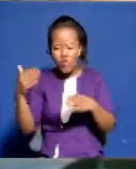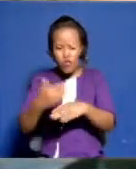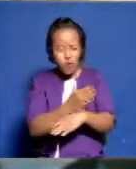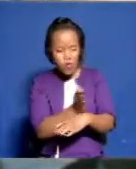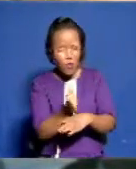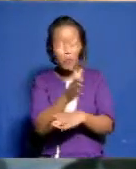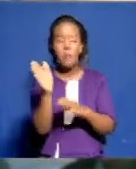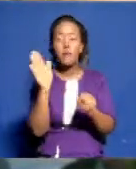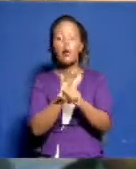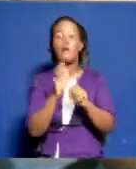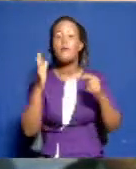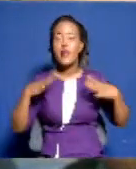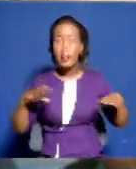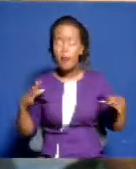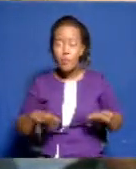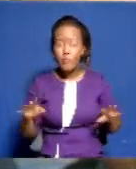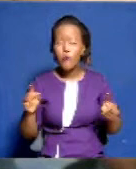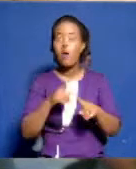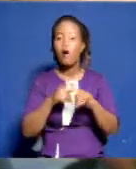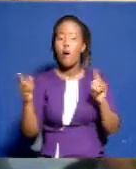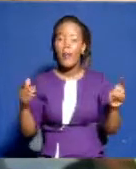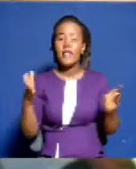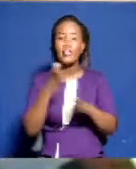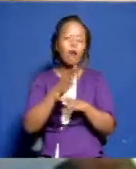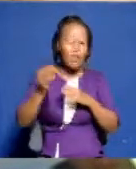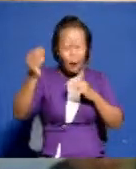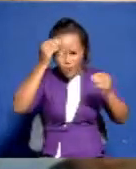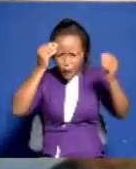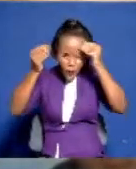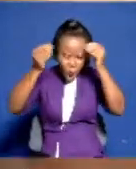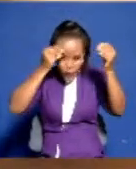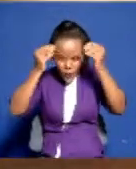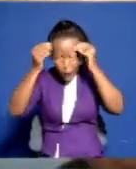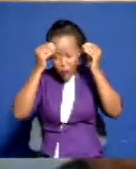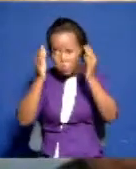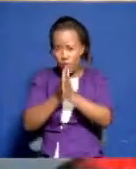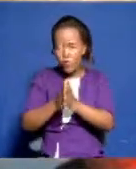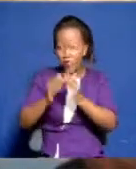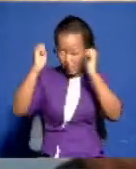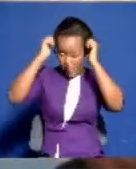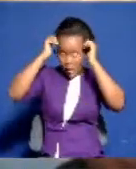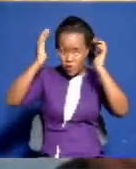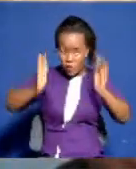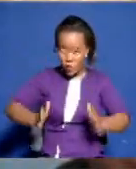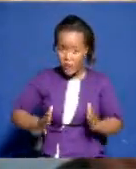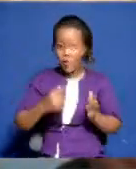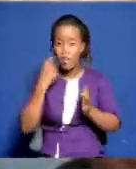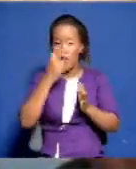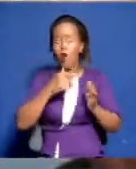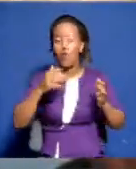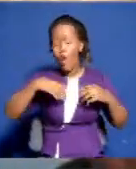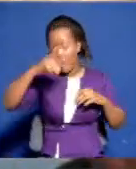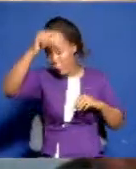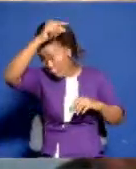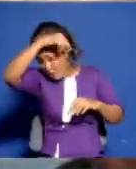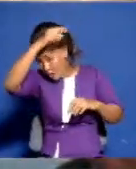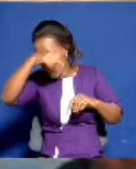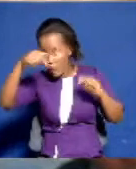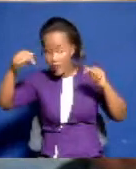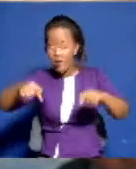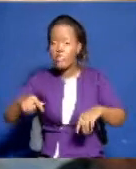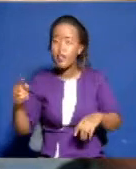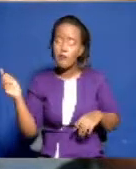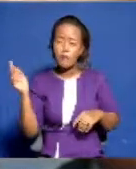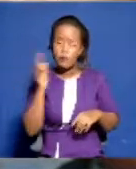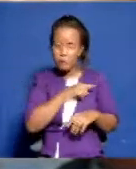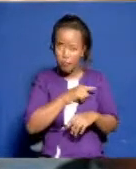Lakini sasa kulingana na ile elimu ambao tumepeana na hawa wanafunzi ambao wamefusu hapa siku ya leo, najua